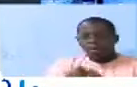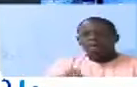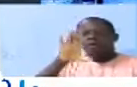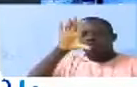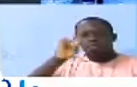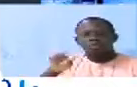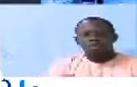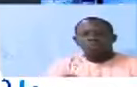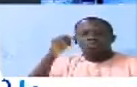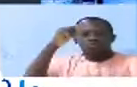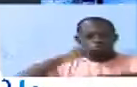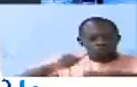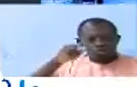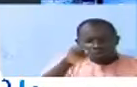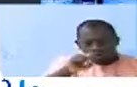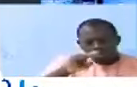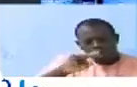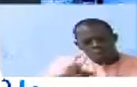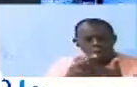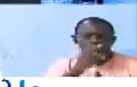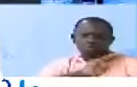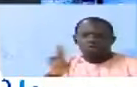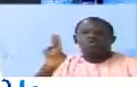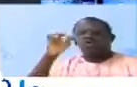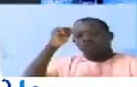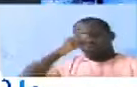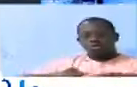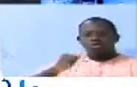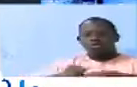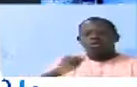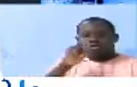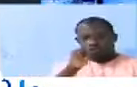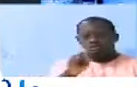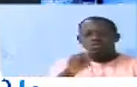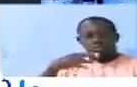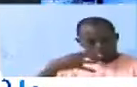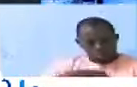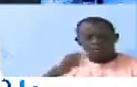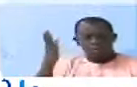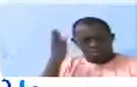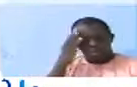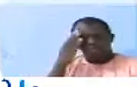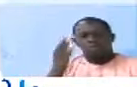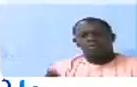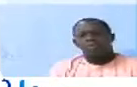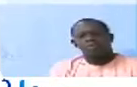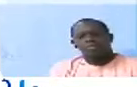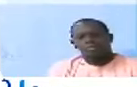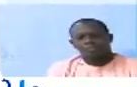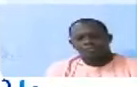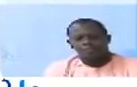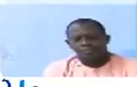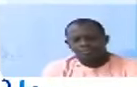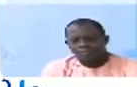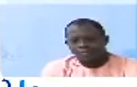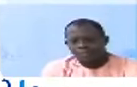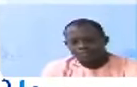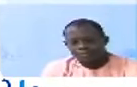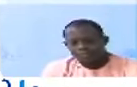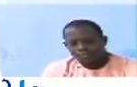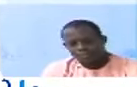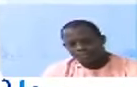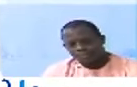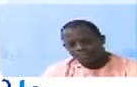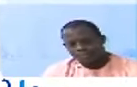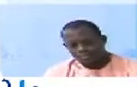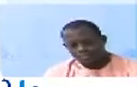Did he or did he not torture you? Jamela mararo wuche okono, kuolu minu ketajang, tajiri yalu. Kuolu mene